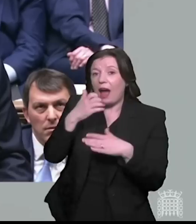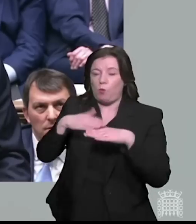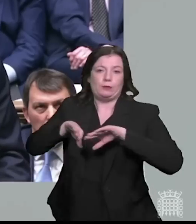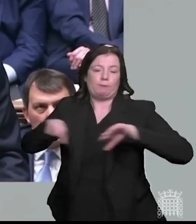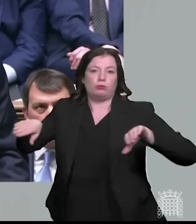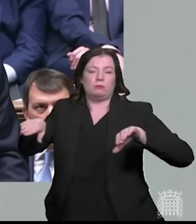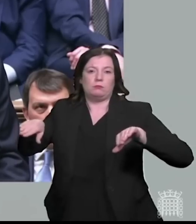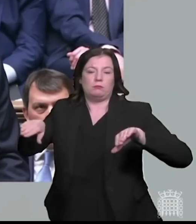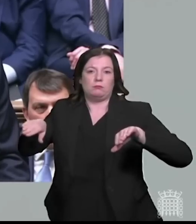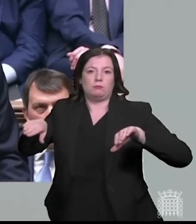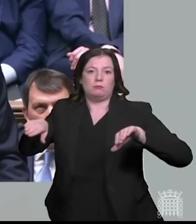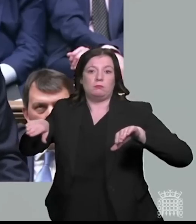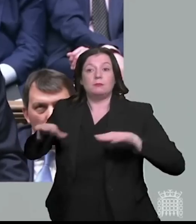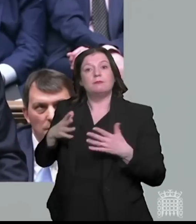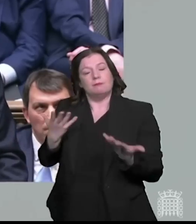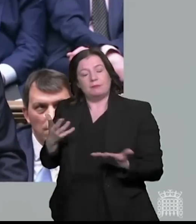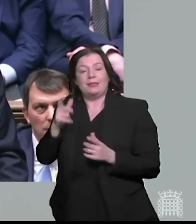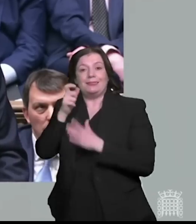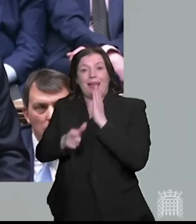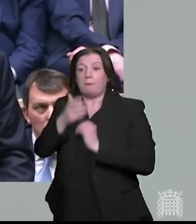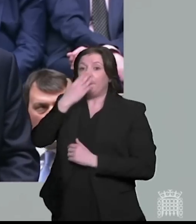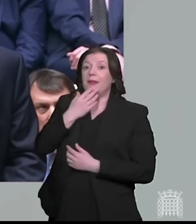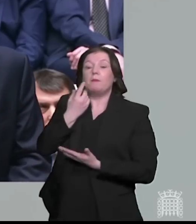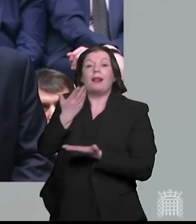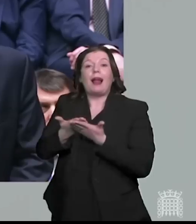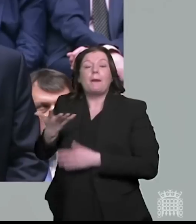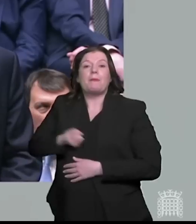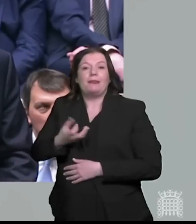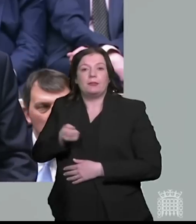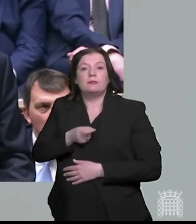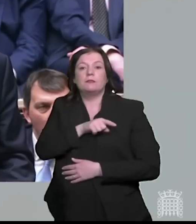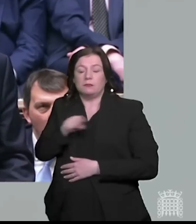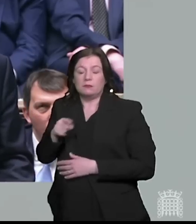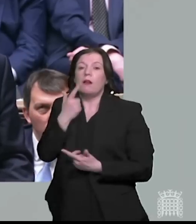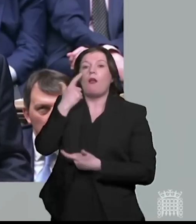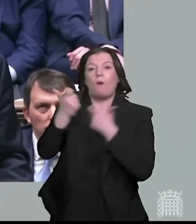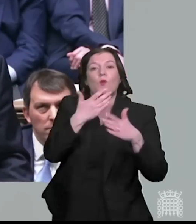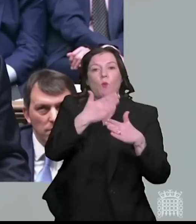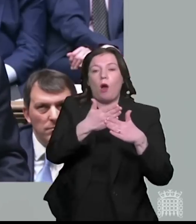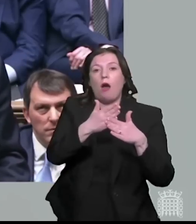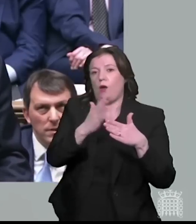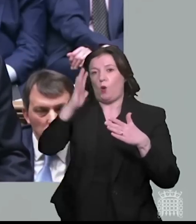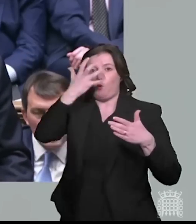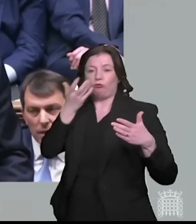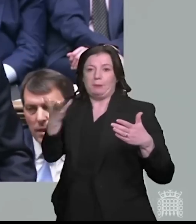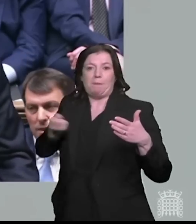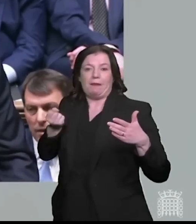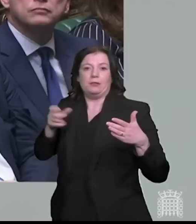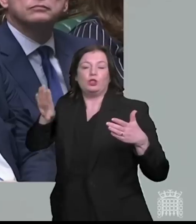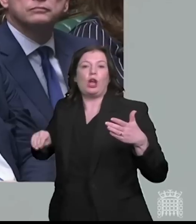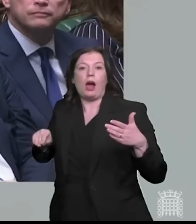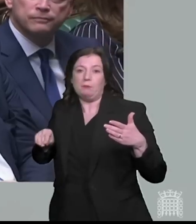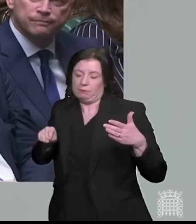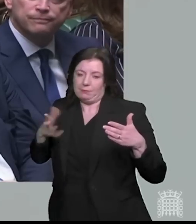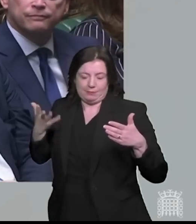work. As a result, disabled benefit claimants will always be able to seek work without fear of losing financial